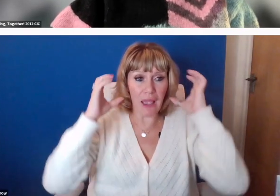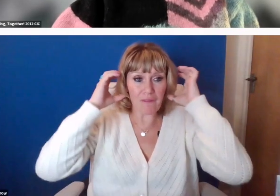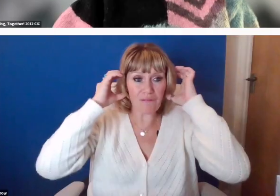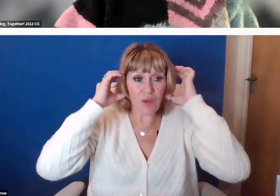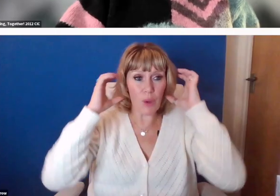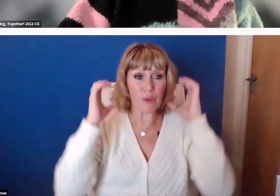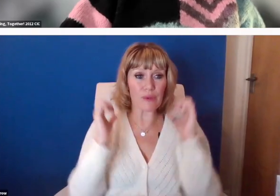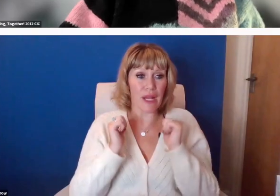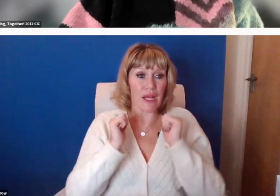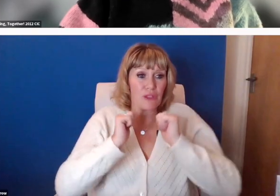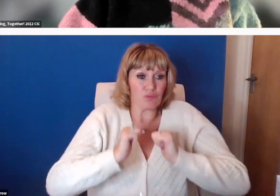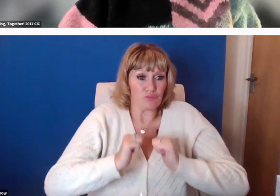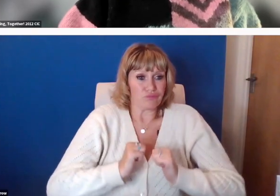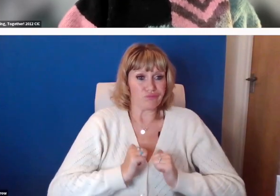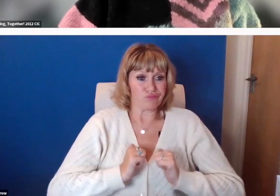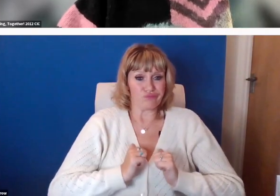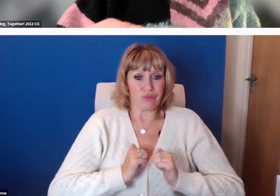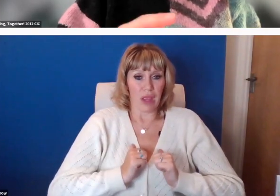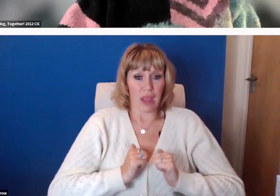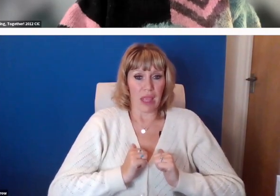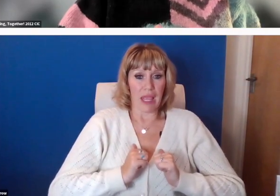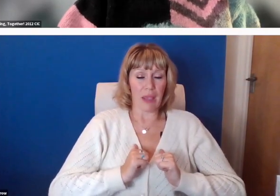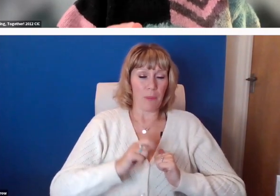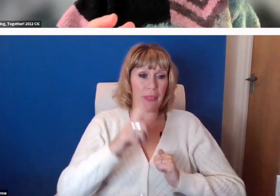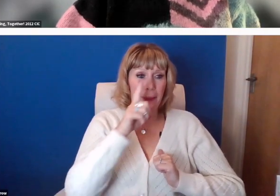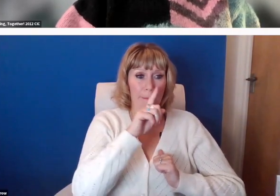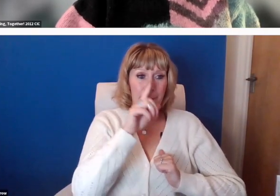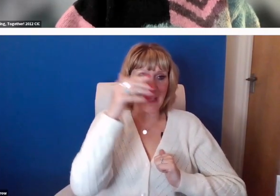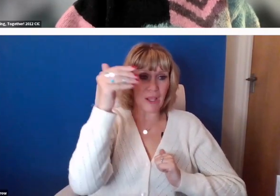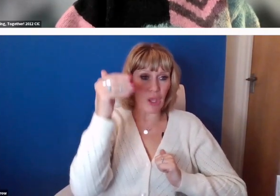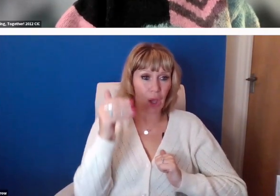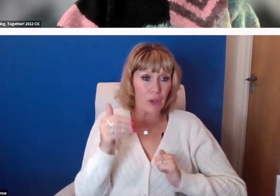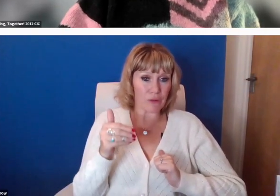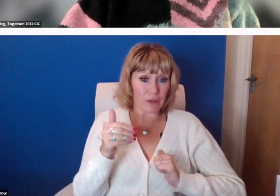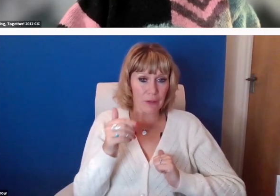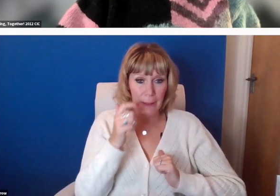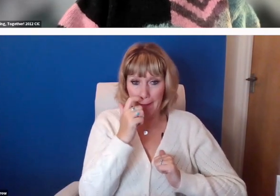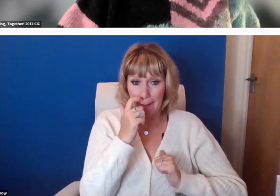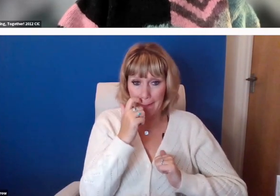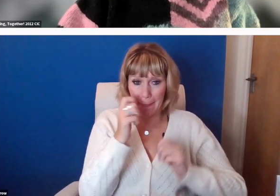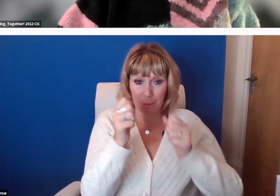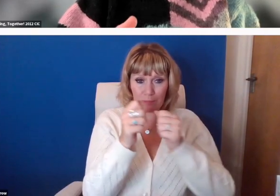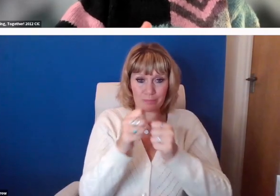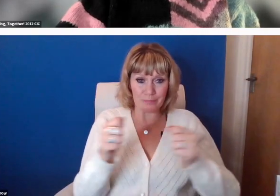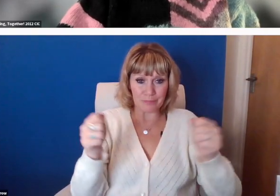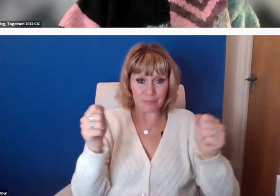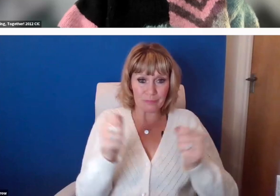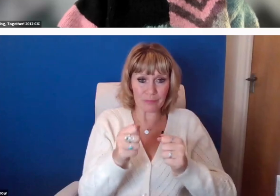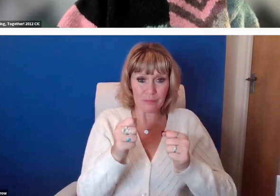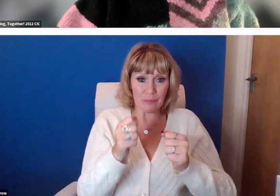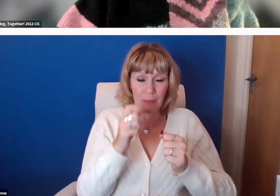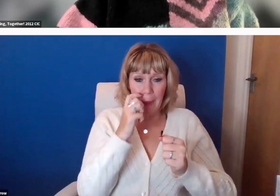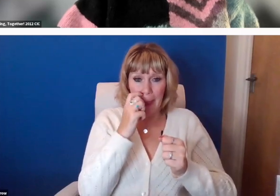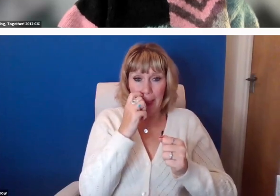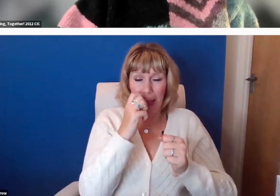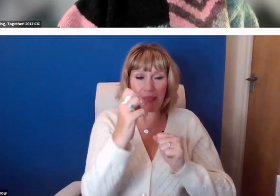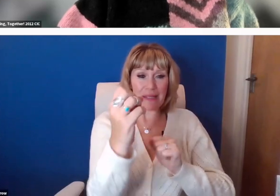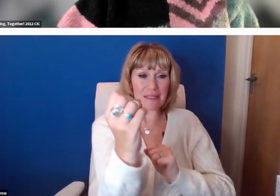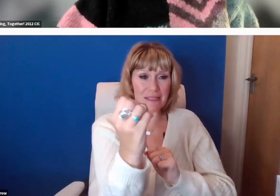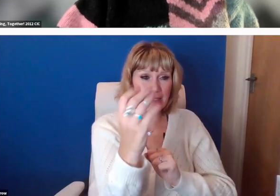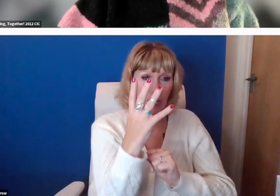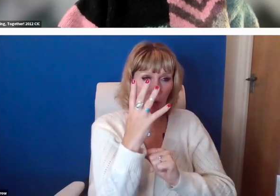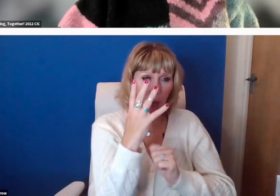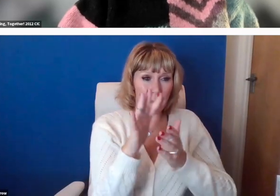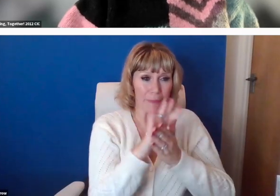jacket sitting in front of a pink curtain. And that pink has thrown the pink colour, the sunlight through the curtain has thrown